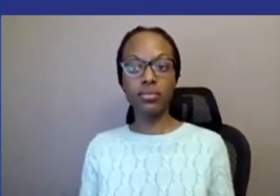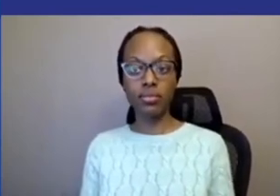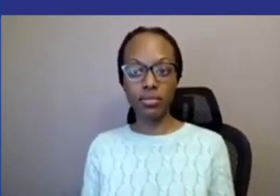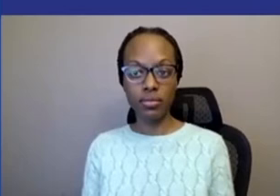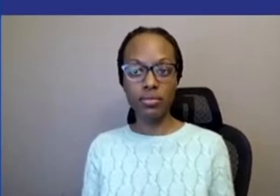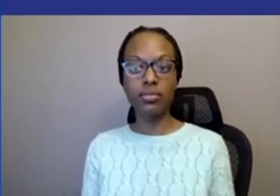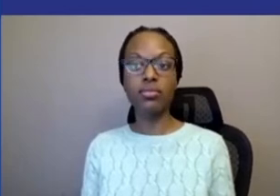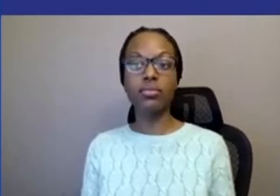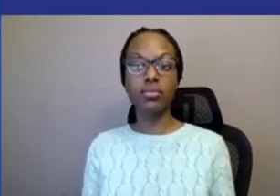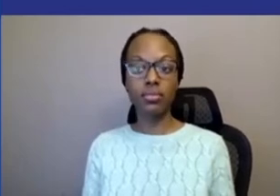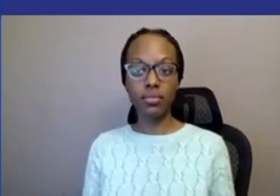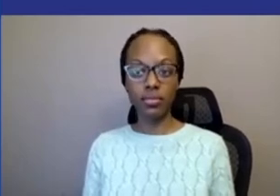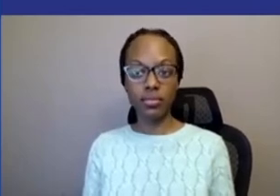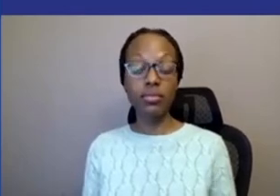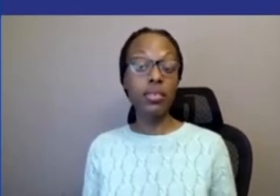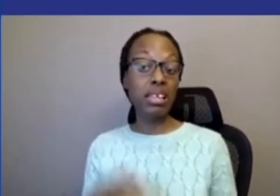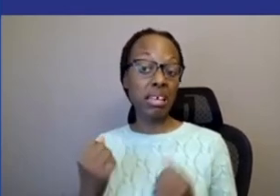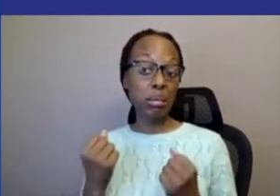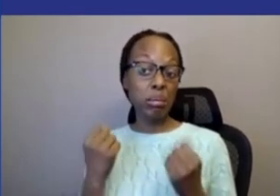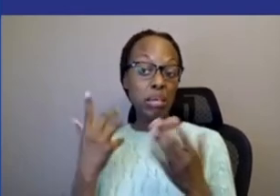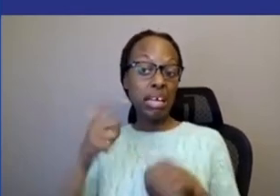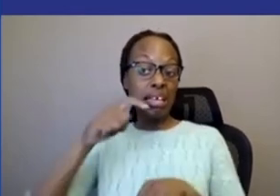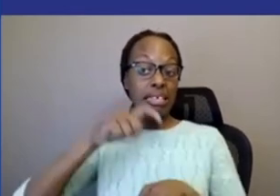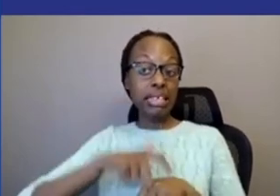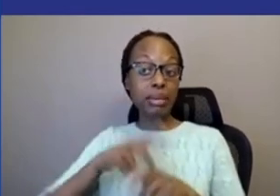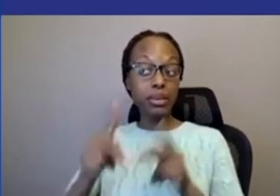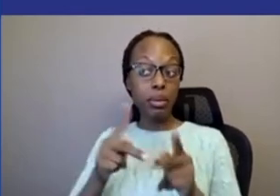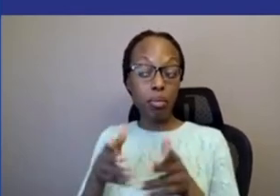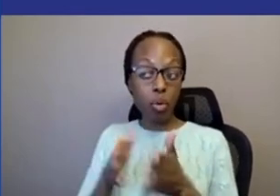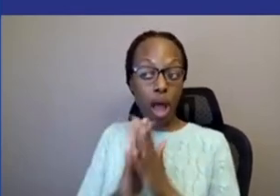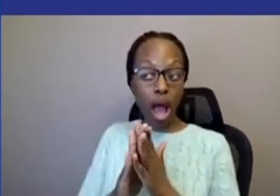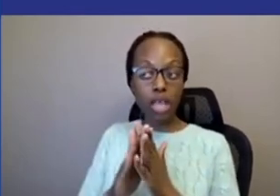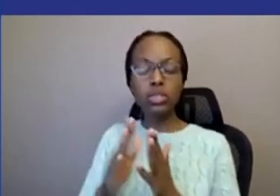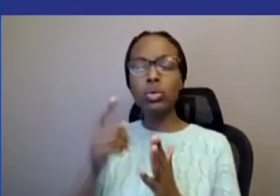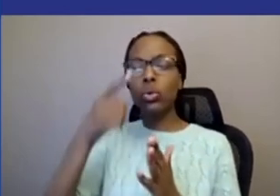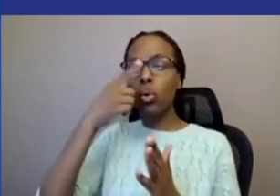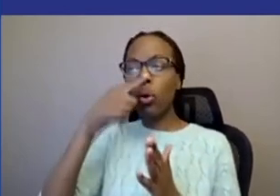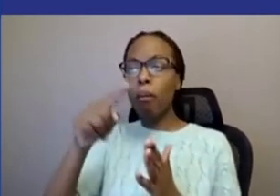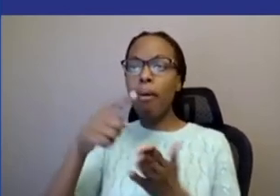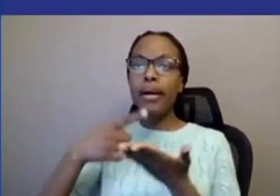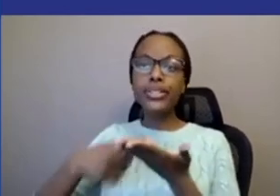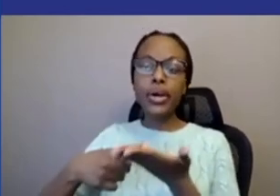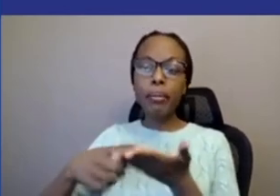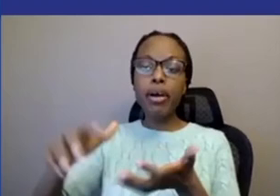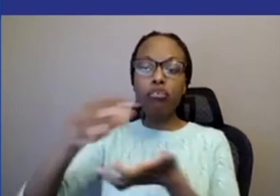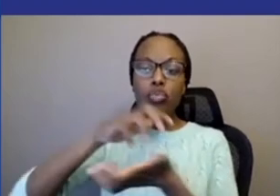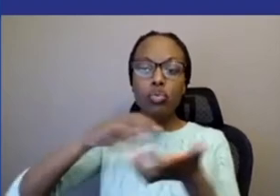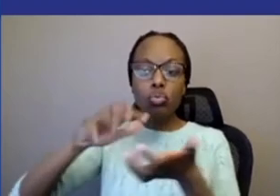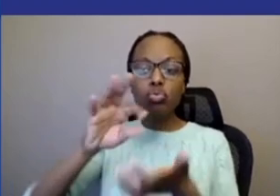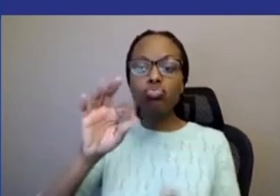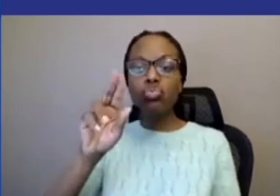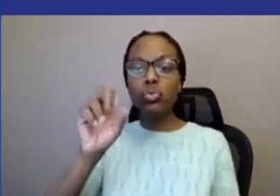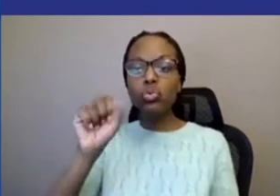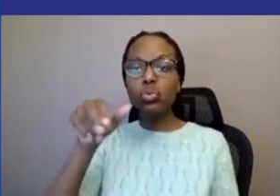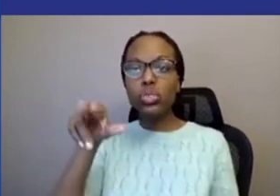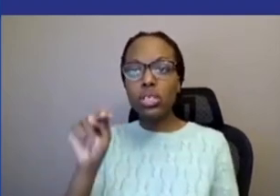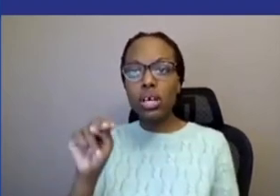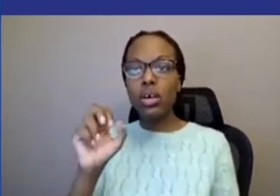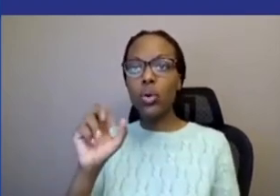to talk about fusion pieces, or to just look at pieces that are, that incorporate lots of other